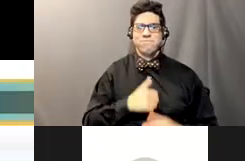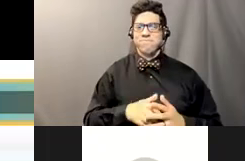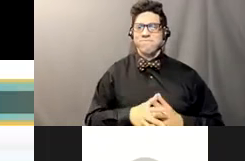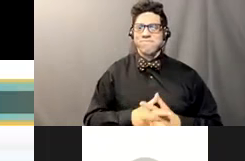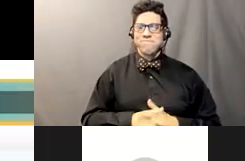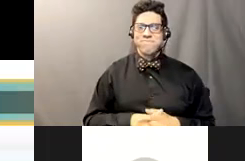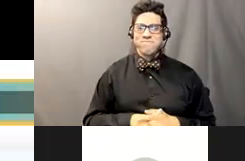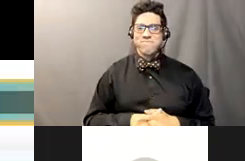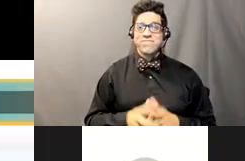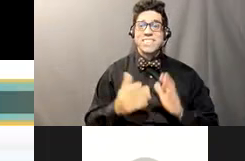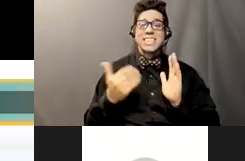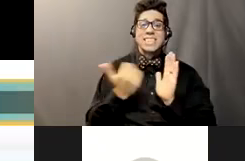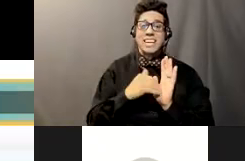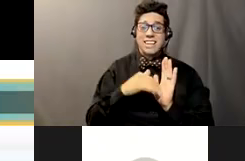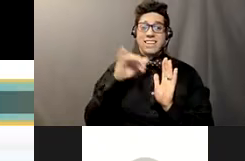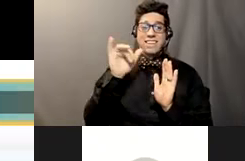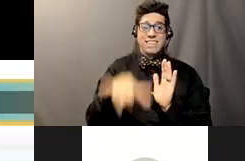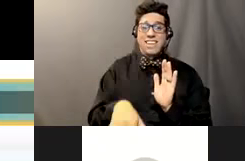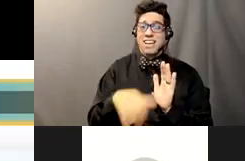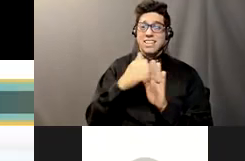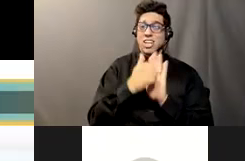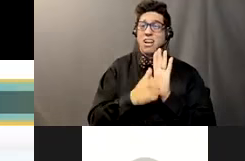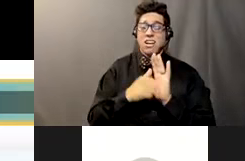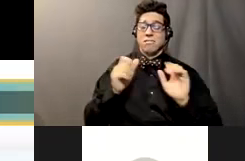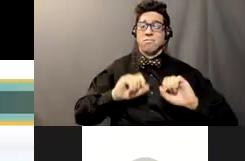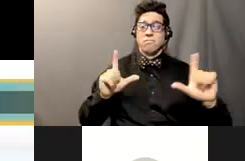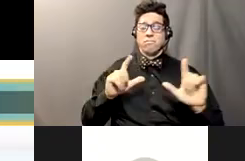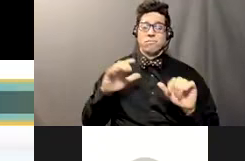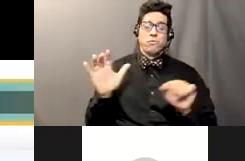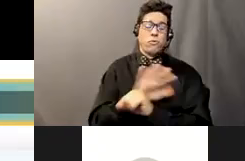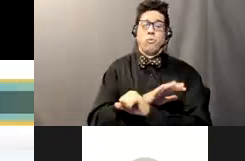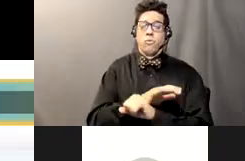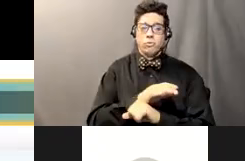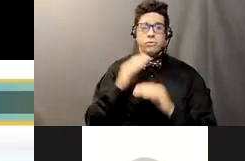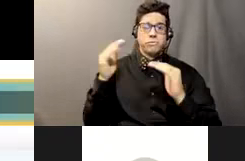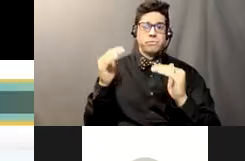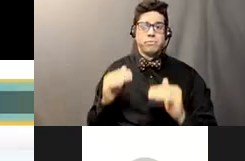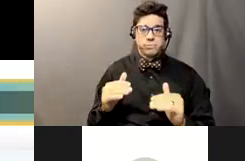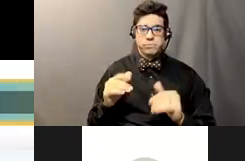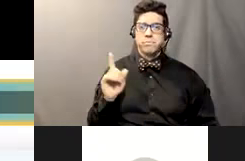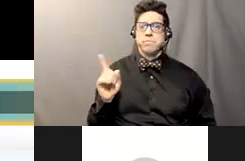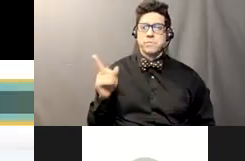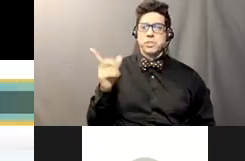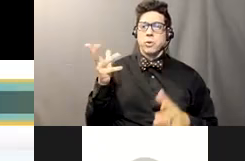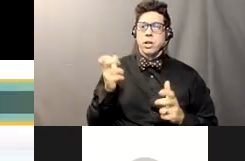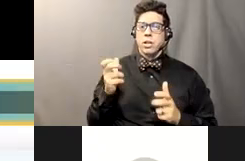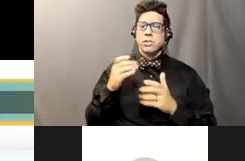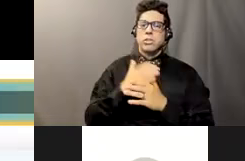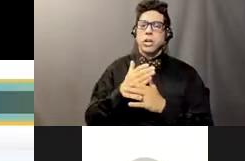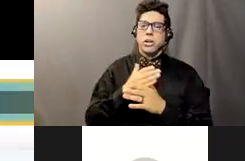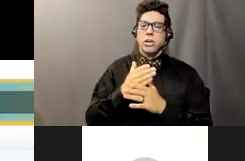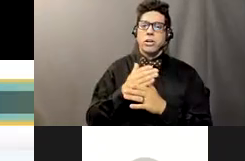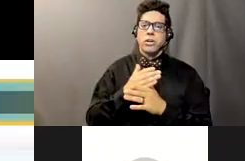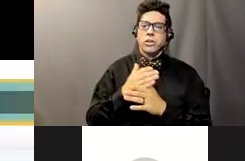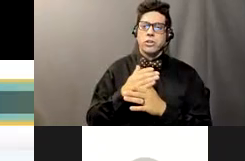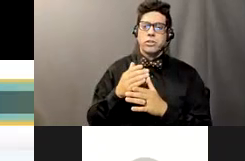Okay, we are again that packed agenda. I'm going to welcome Michelle Downs, Staff Development Officer here on the PEI team, who wants to share with you some of the outcomes